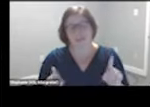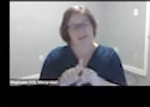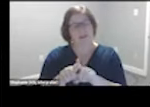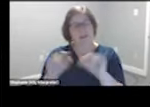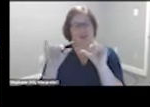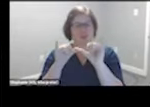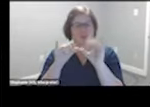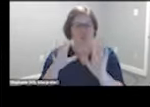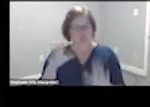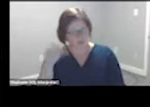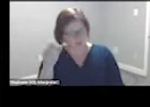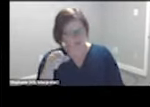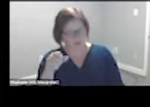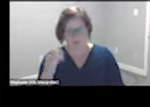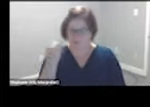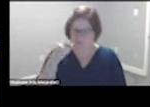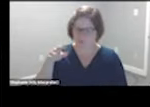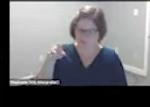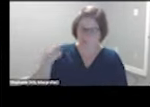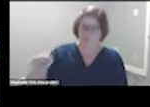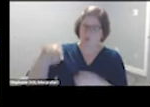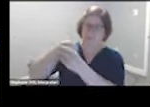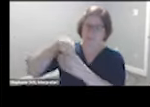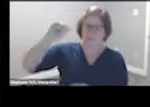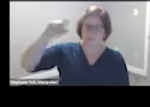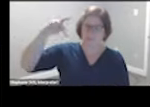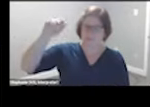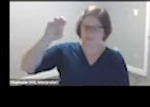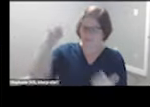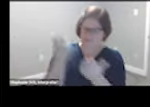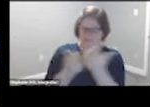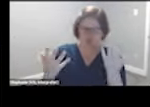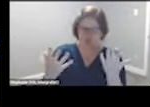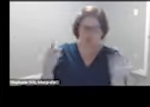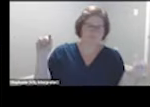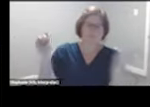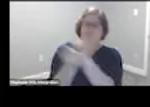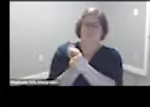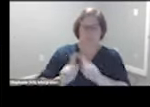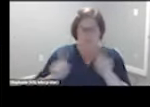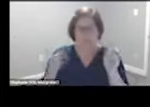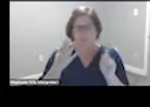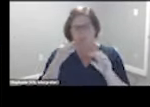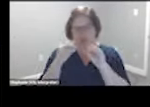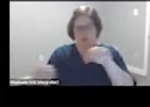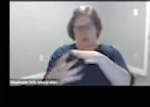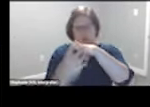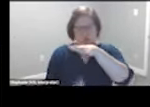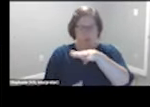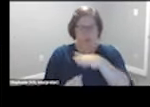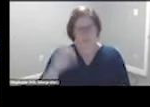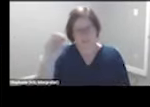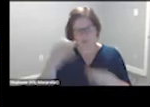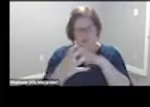yeah, Soyeon, if you be in a space, every single thing is a totally different because of the zero gravity. So you should learn every single